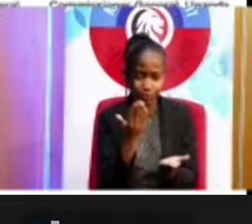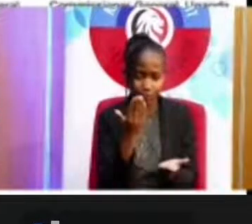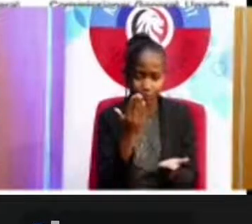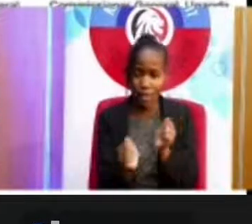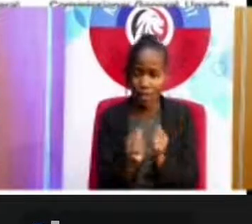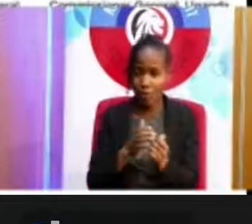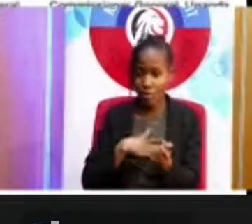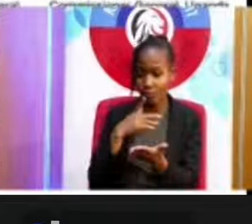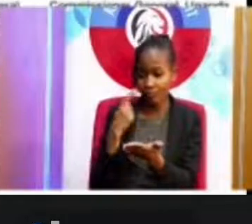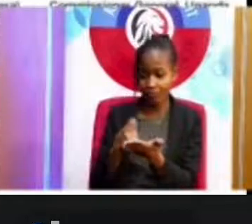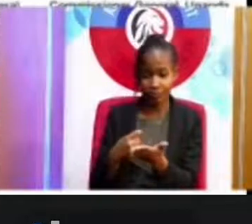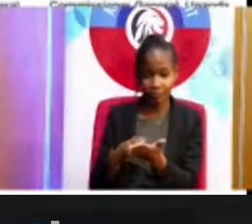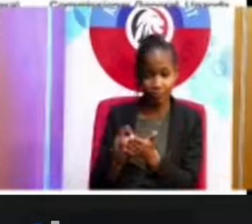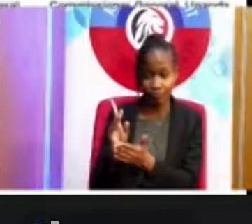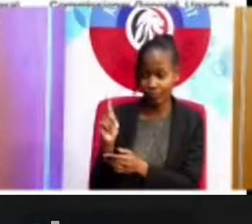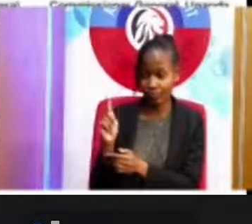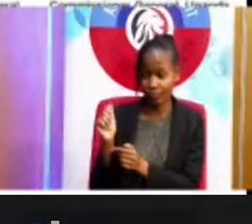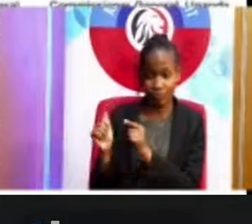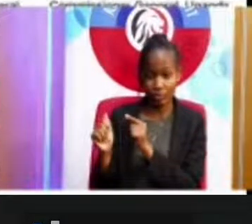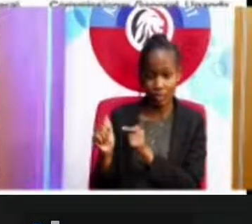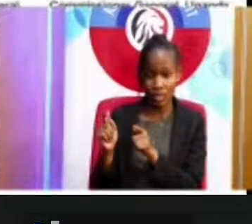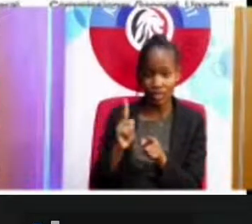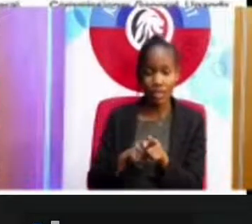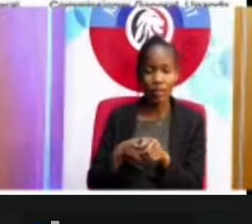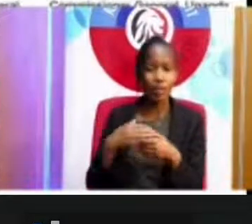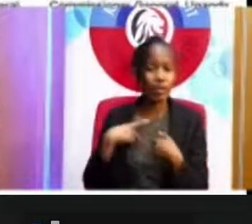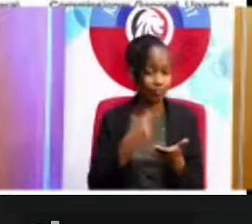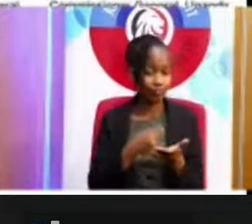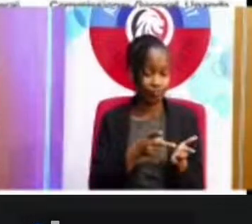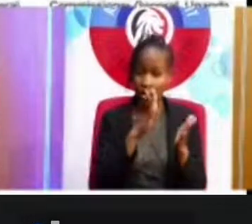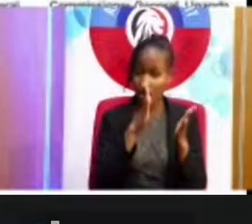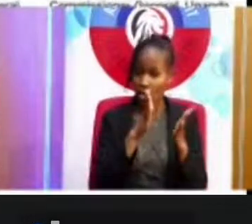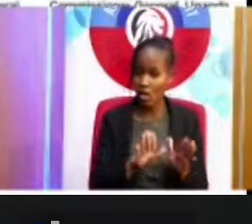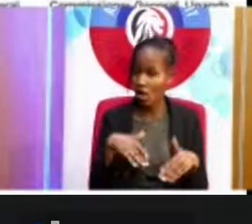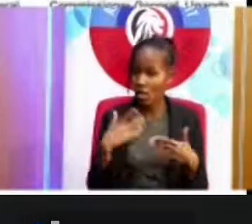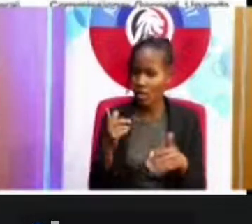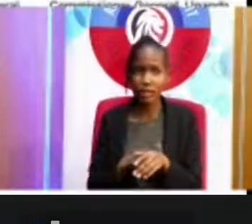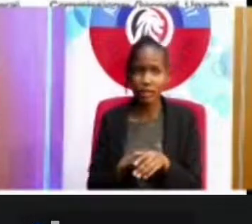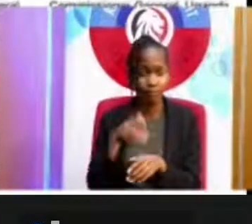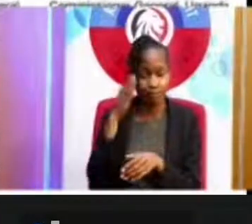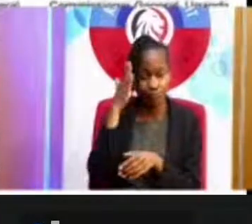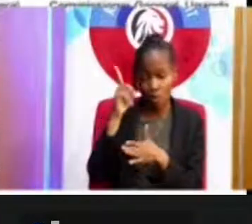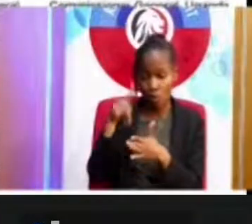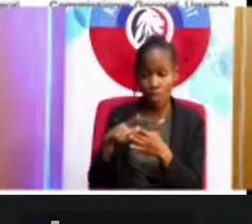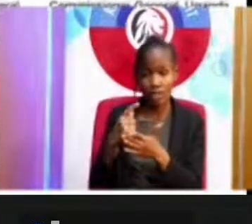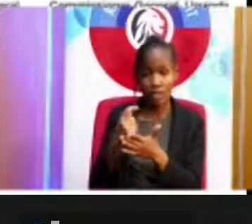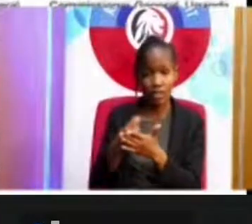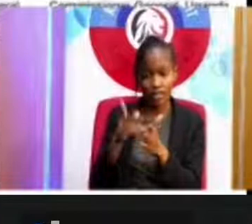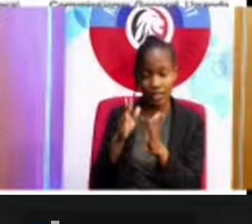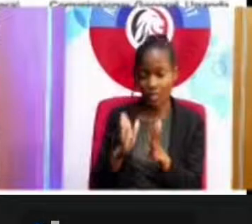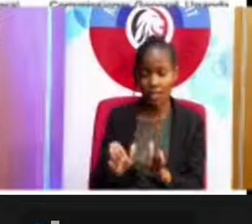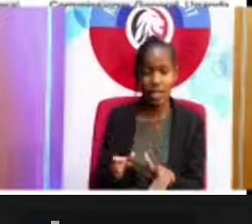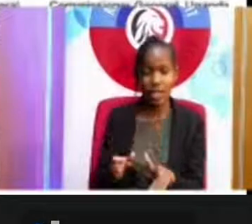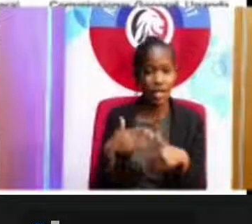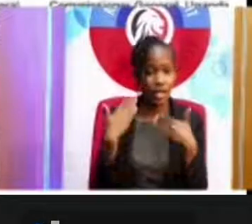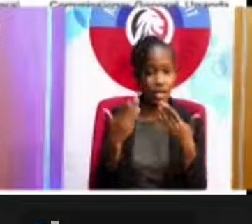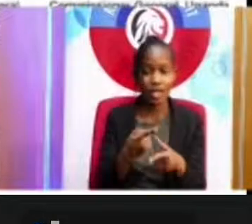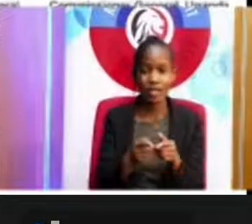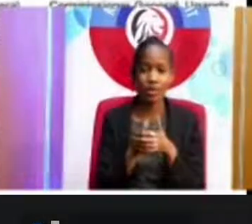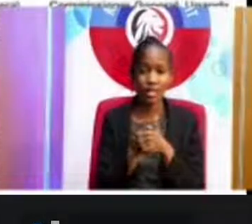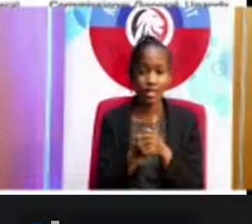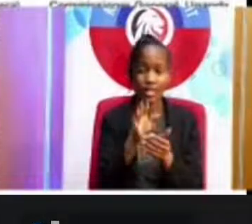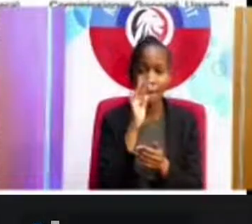by the time we contact a taxpayer, or by the time we analyze what the taxpayer has submitted, we are guided by data and we